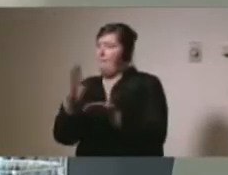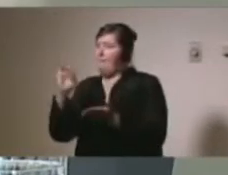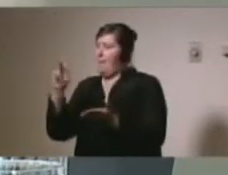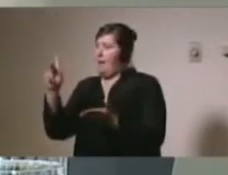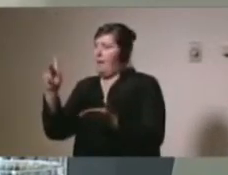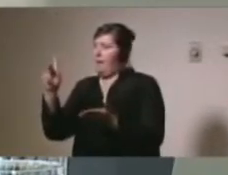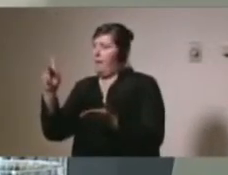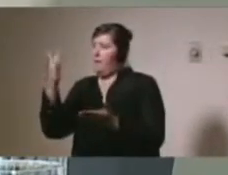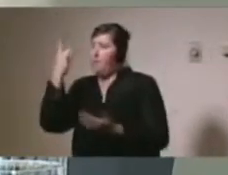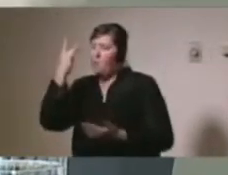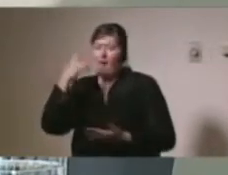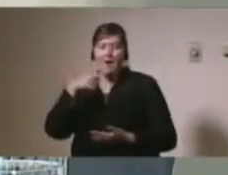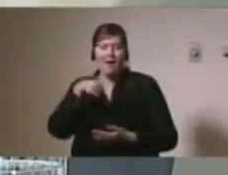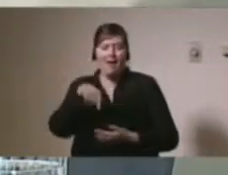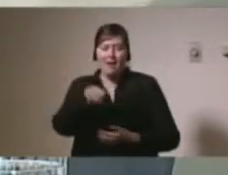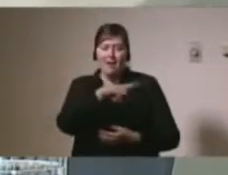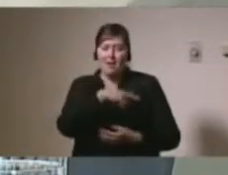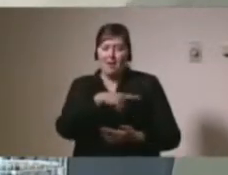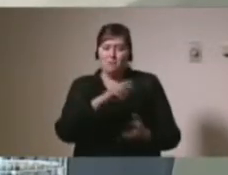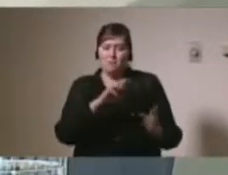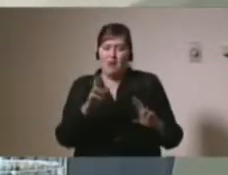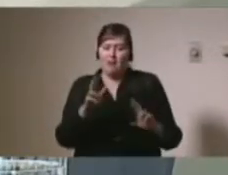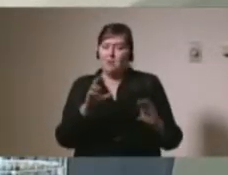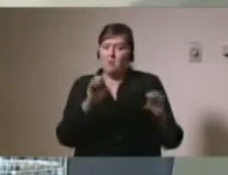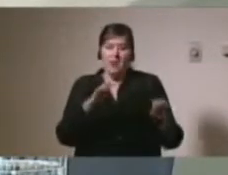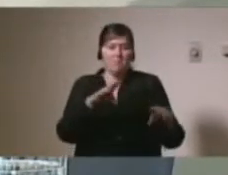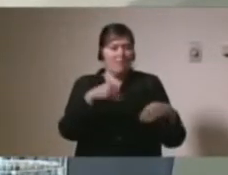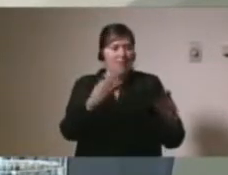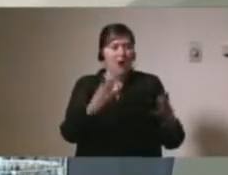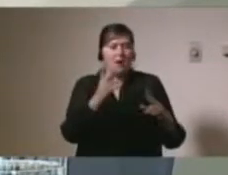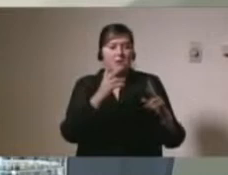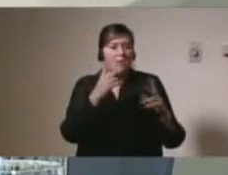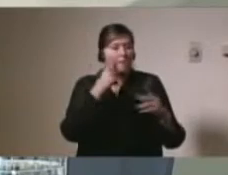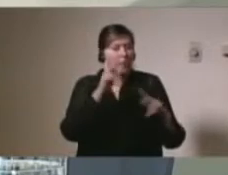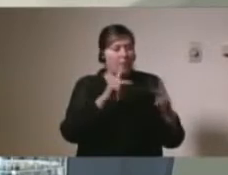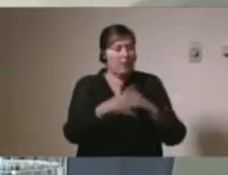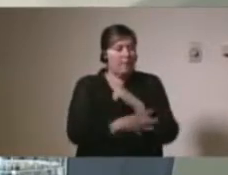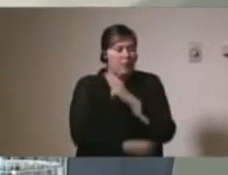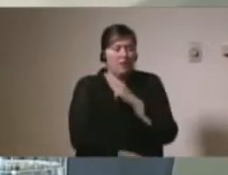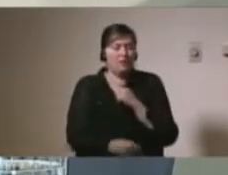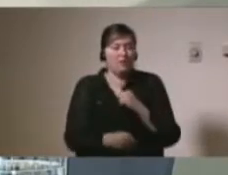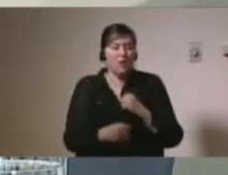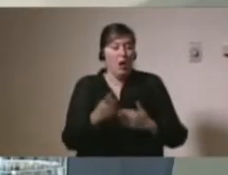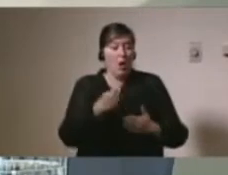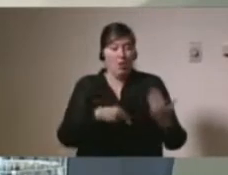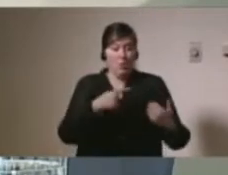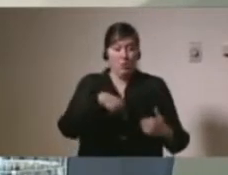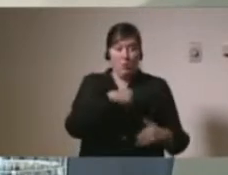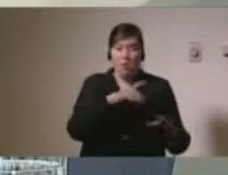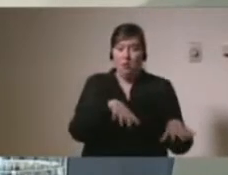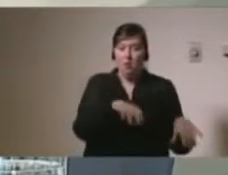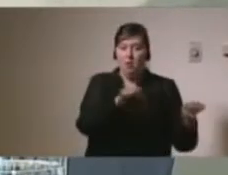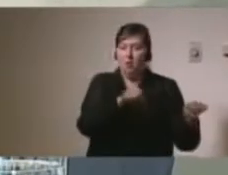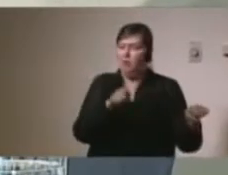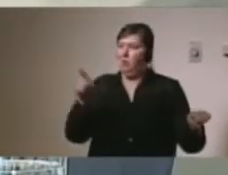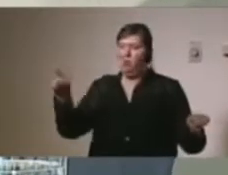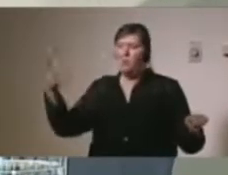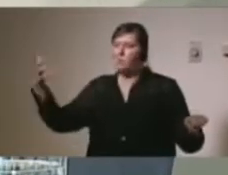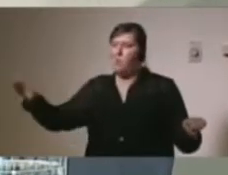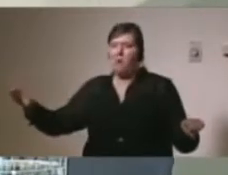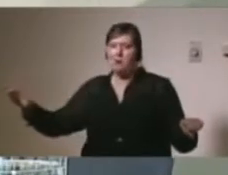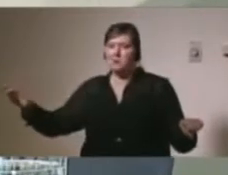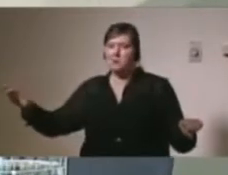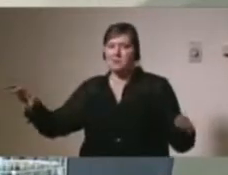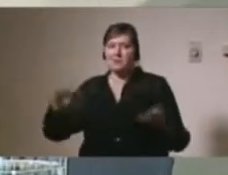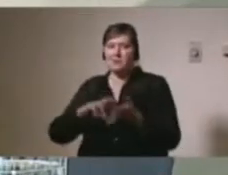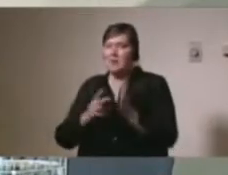public service to the most underprivileged. What we're doing is basically what no other bank wants to do. So there is no competition